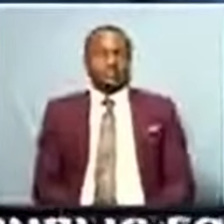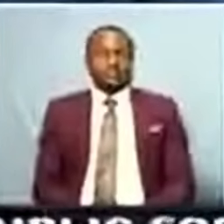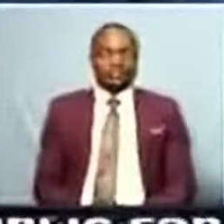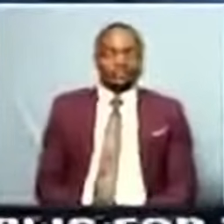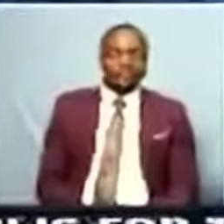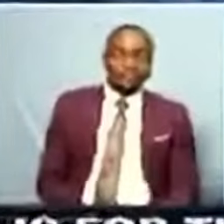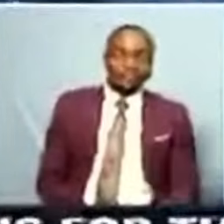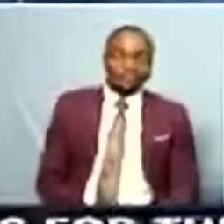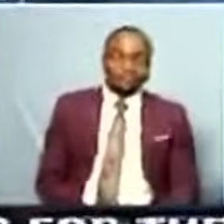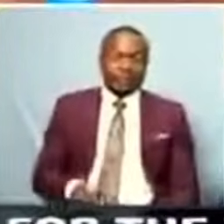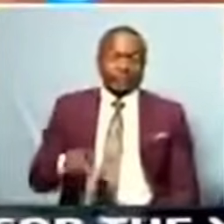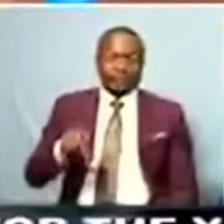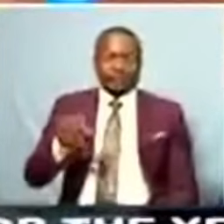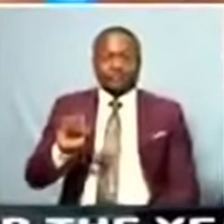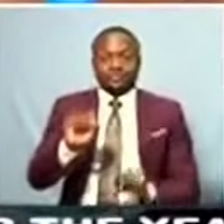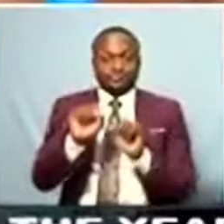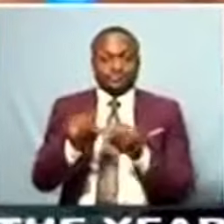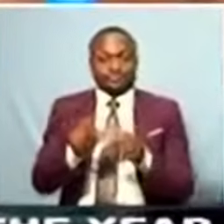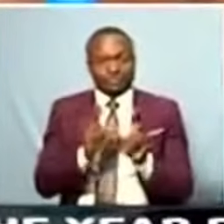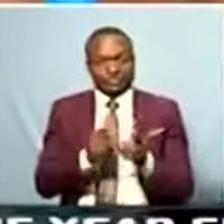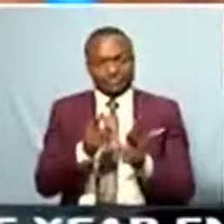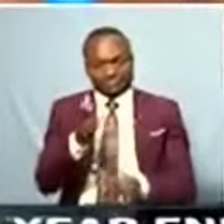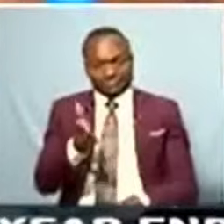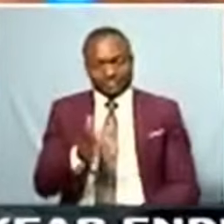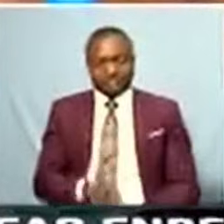Thank you. PS, you can proceed.